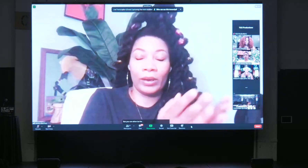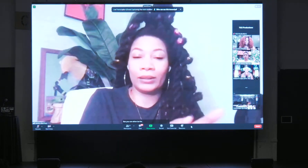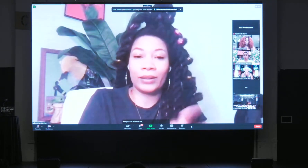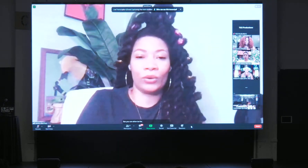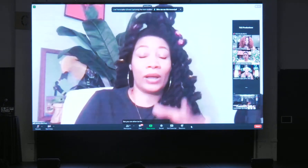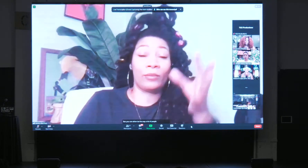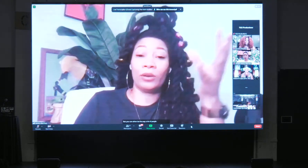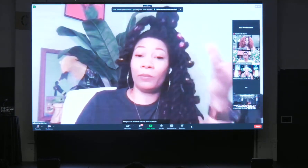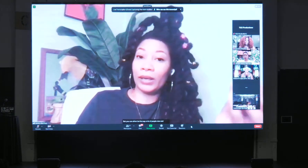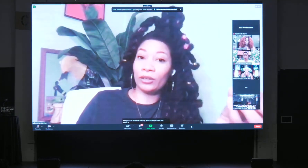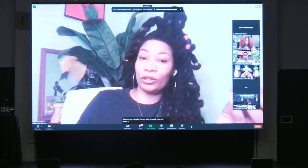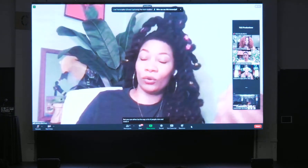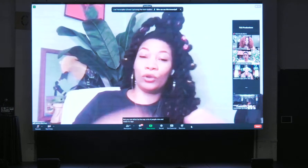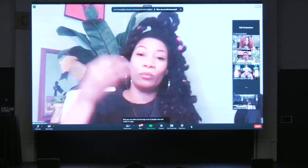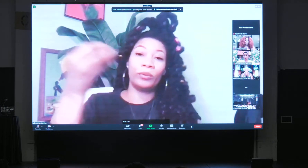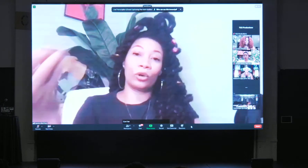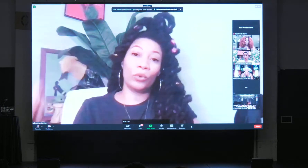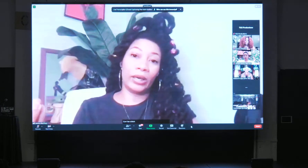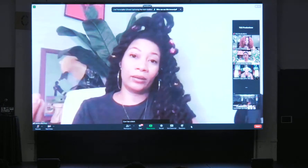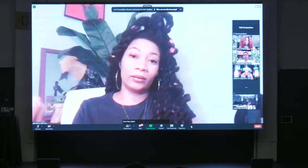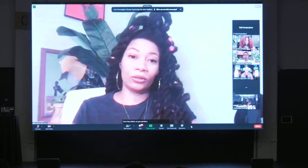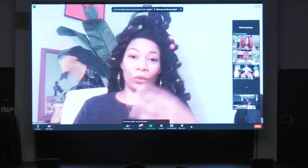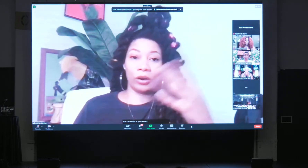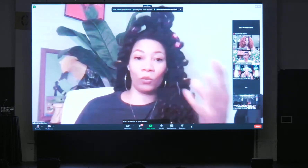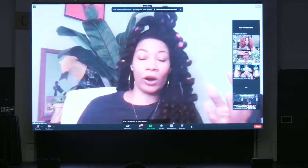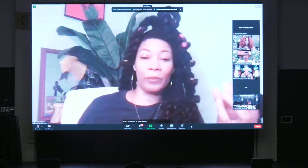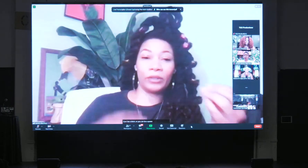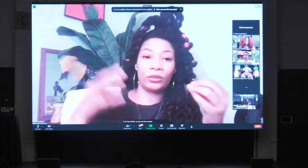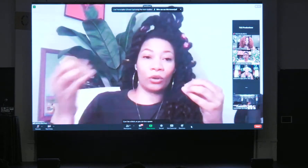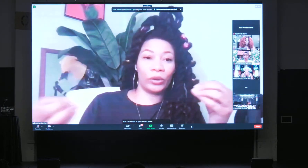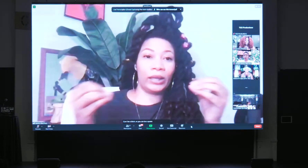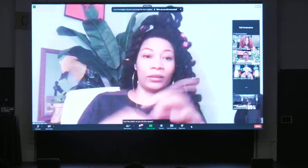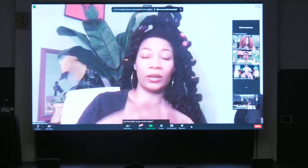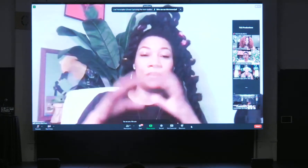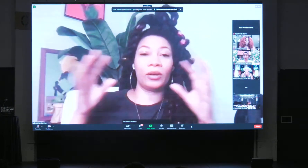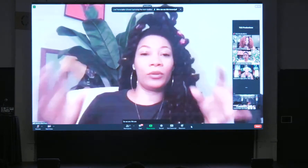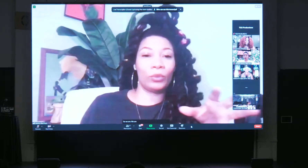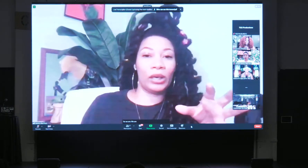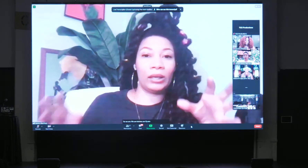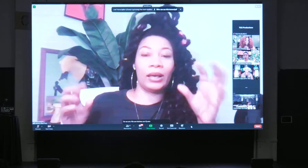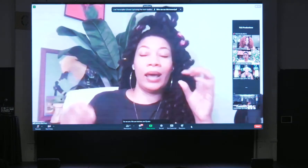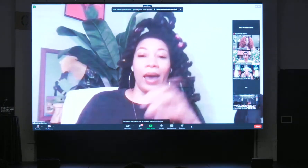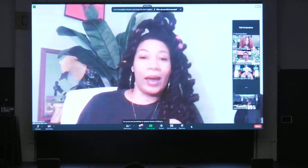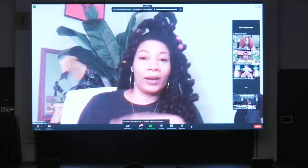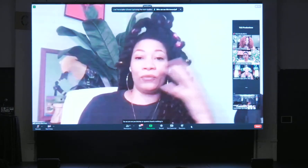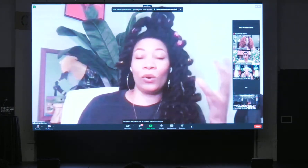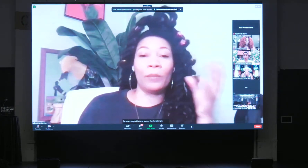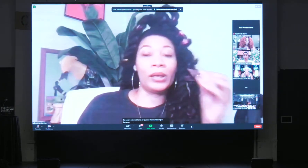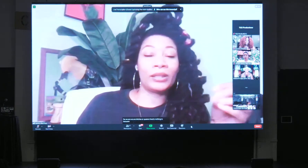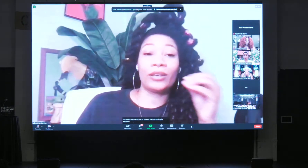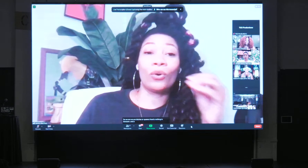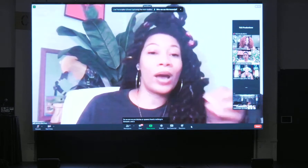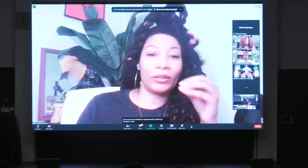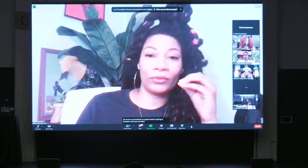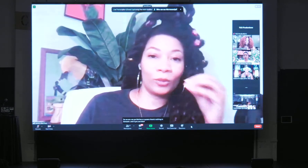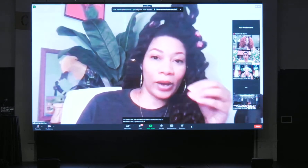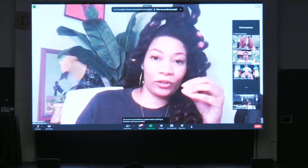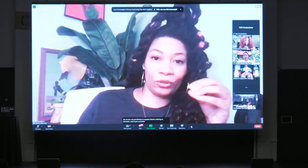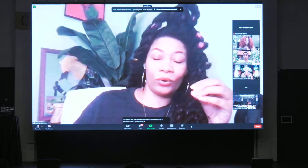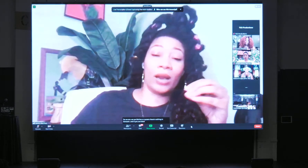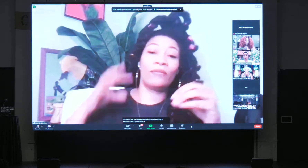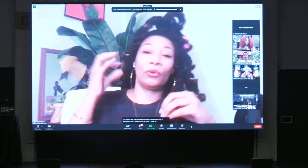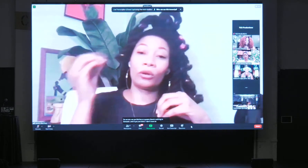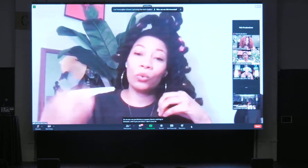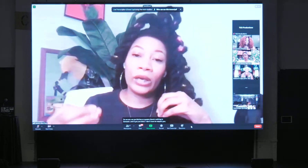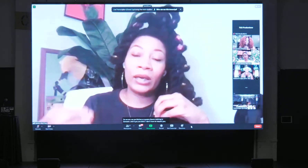view a Megan Thee Stallion. You can either be a bitch or you can be a queen. So we are bitches or queens. There's nothing in between. And if you're a bitch, I don't have to respect